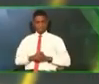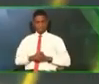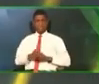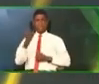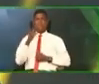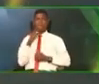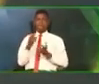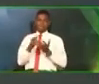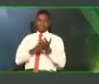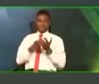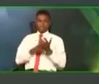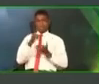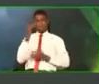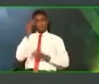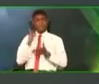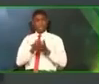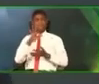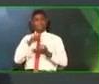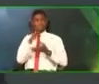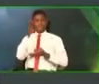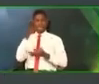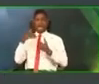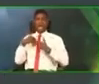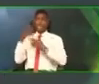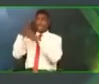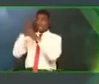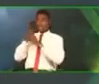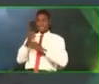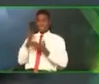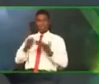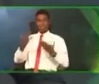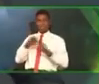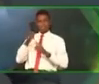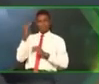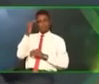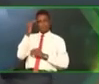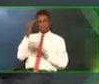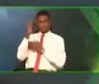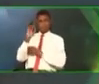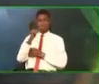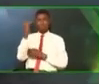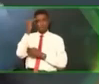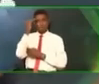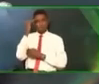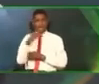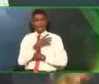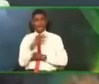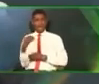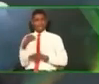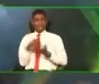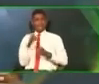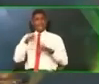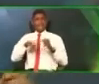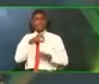There are times that you know your spirit has received something from God. You know by the witness of the spirit. And it cannot